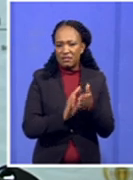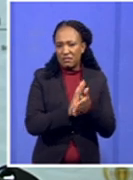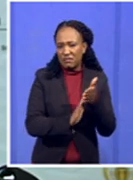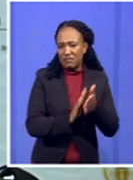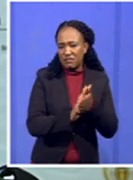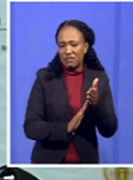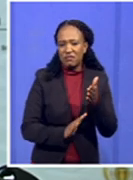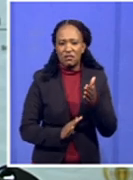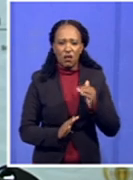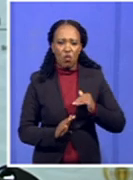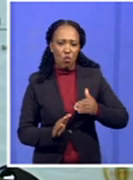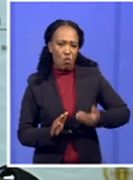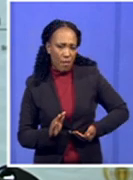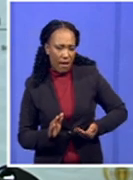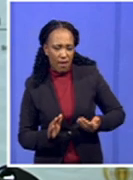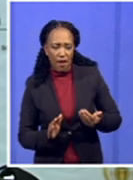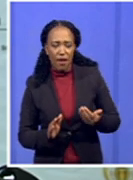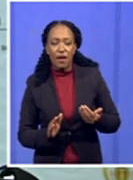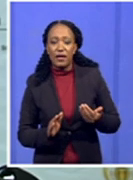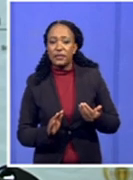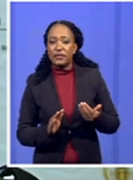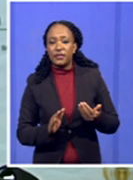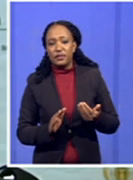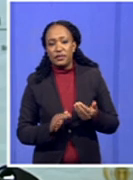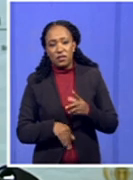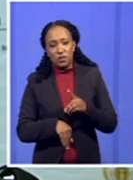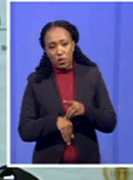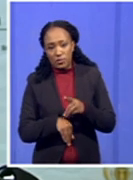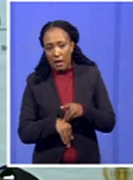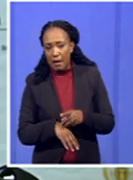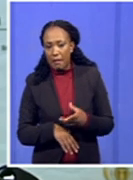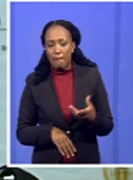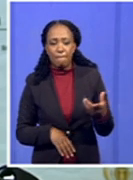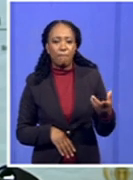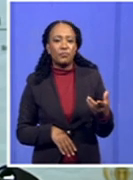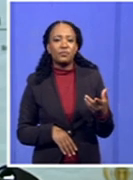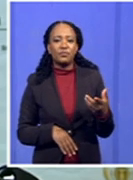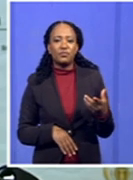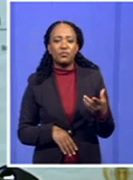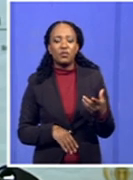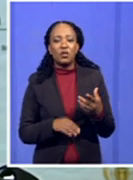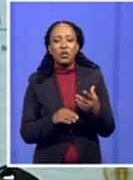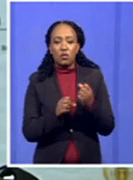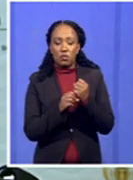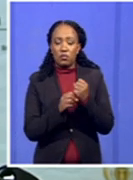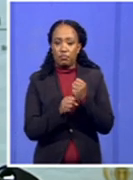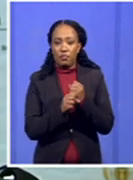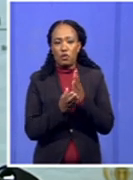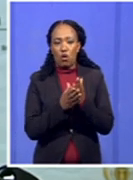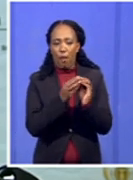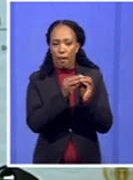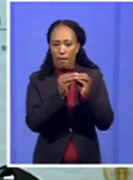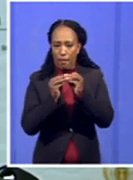area, and to make sure that it's rehabilitated, it's compliant. That work will be